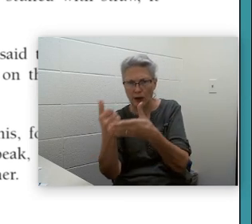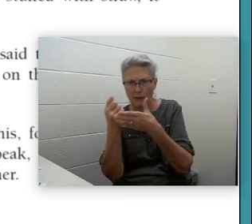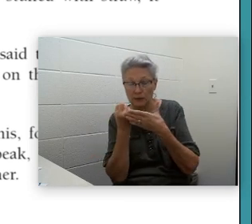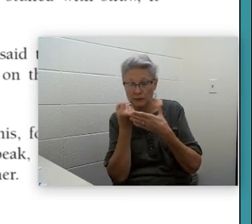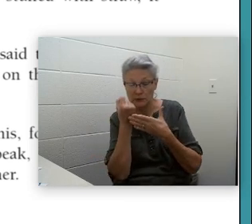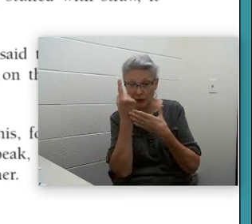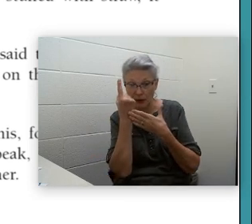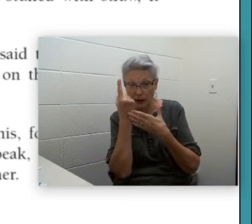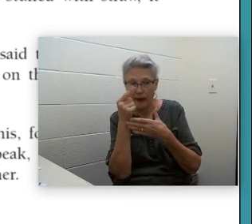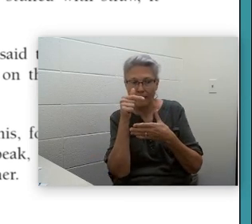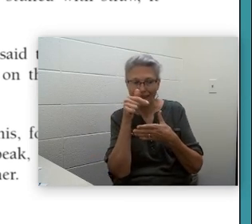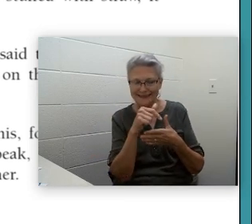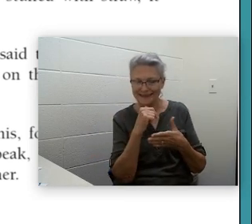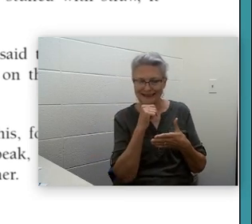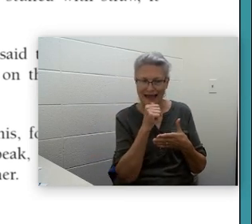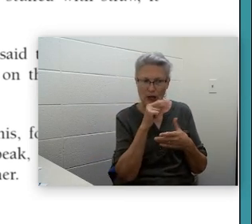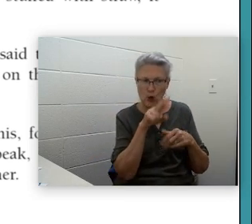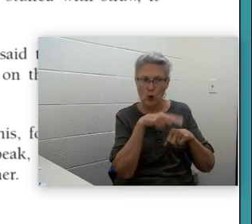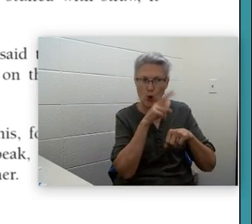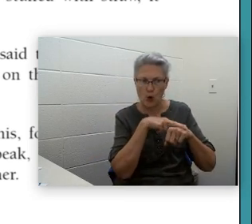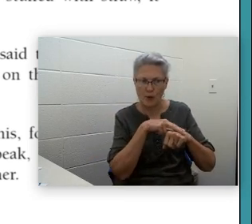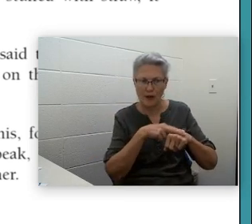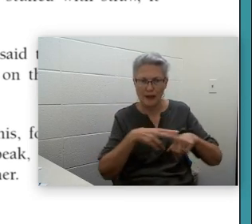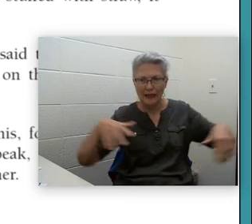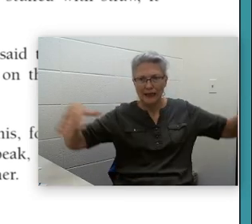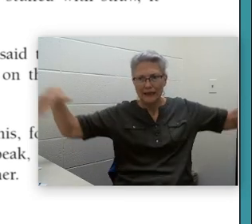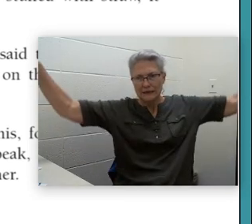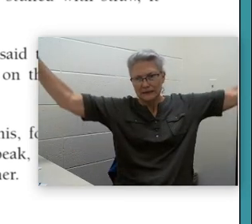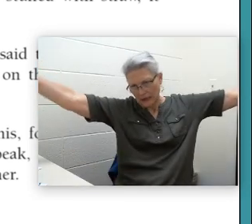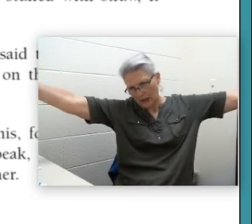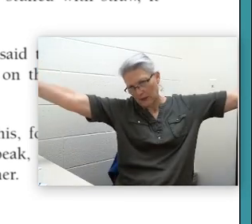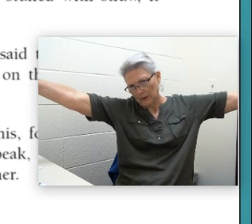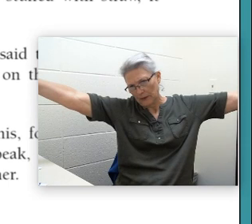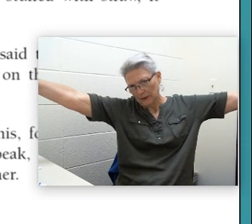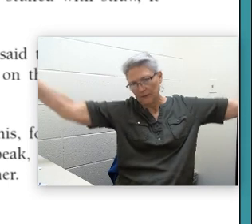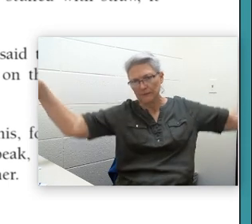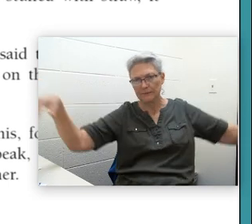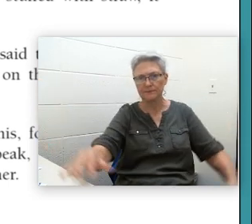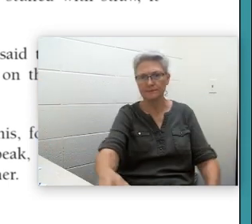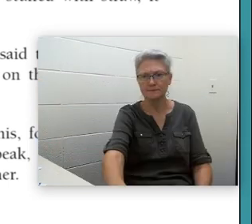understand that this is not an ordinary Scarecrow.